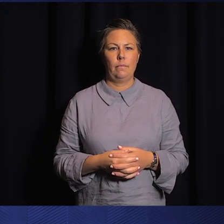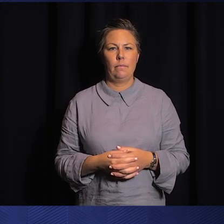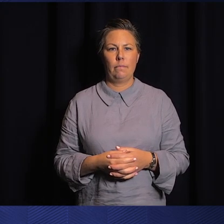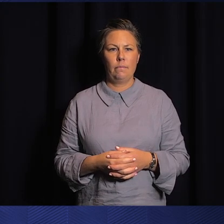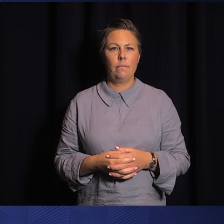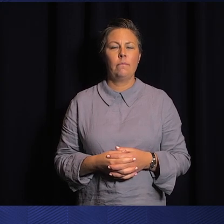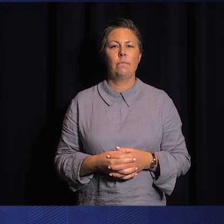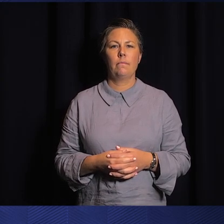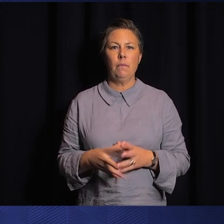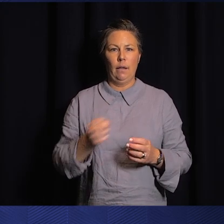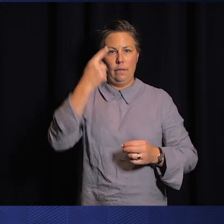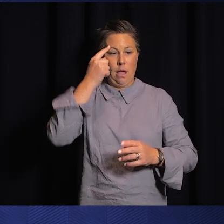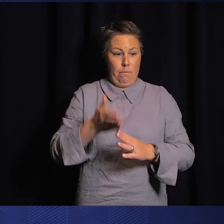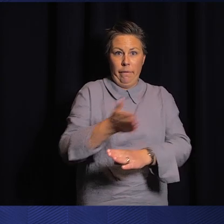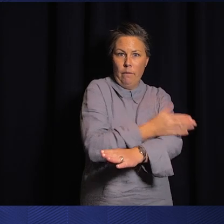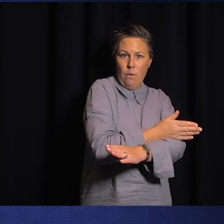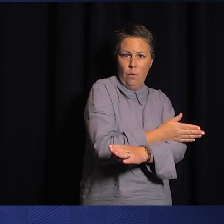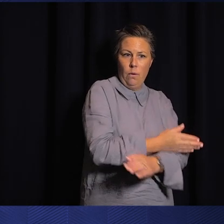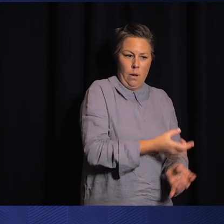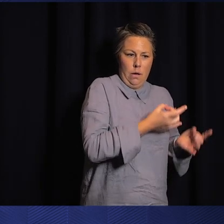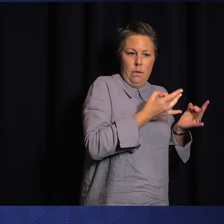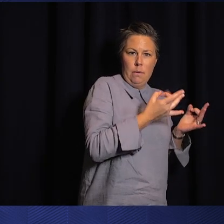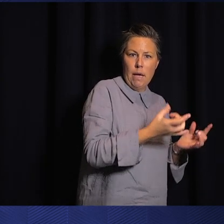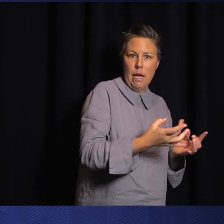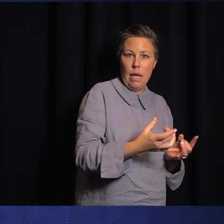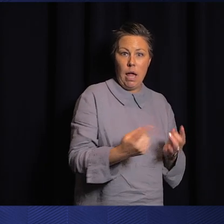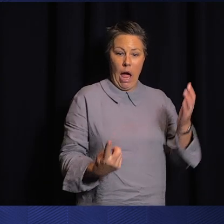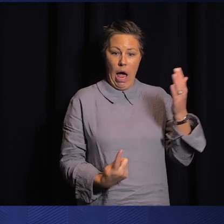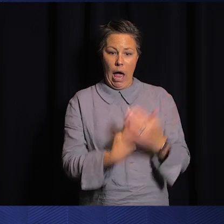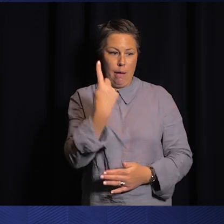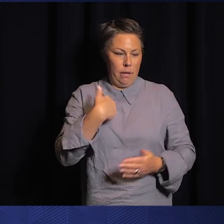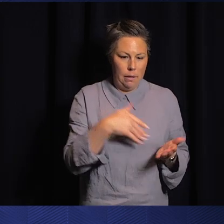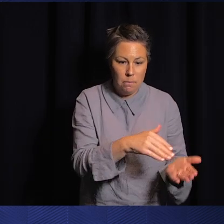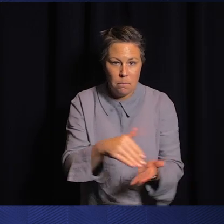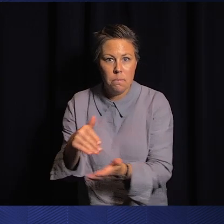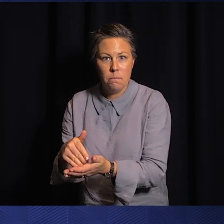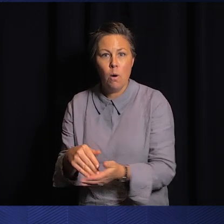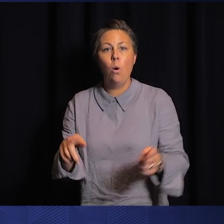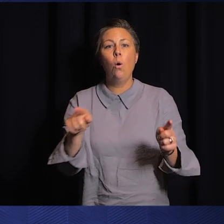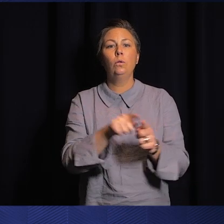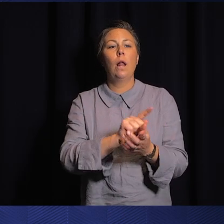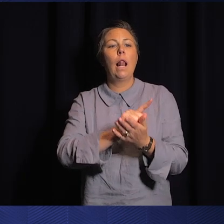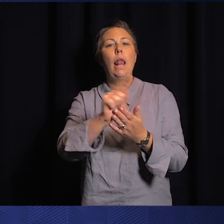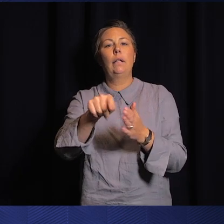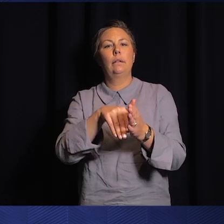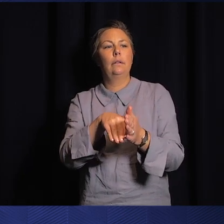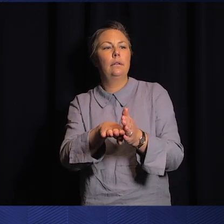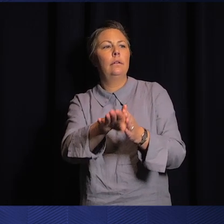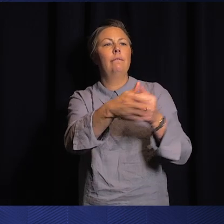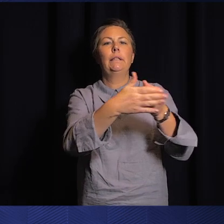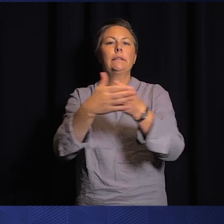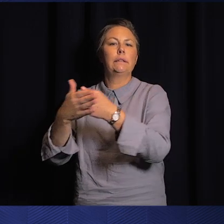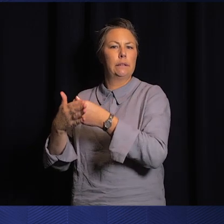phases: prevention, response, solutions. We have international law for this, but we also have